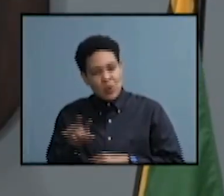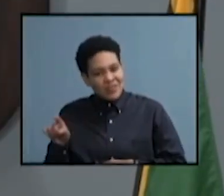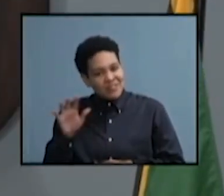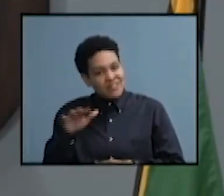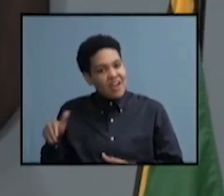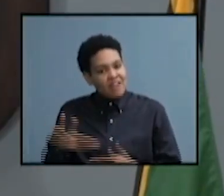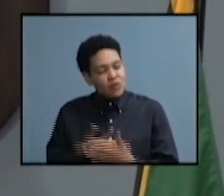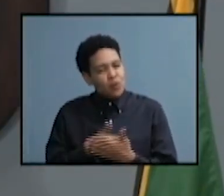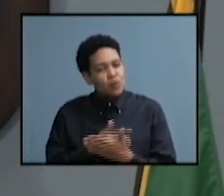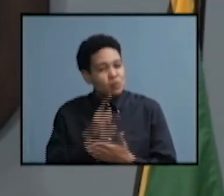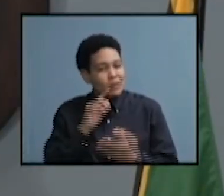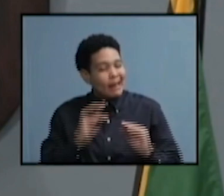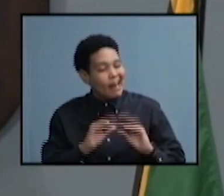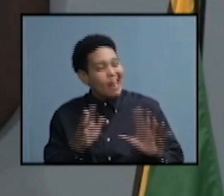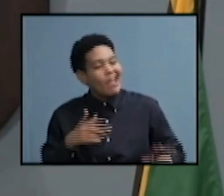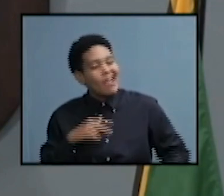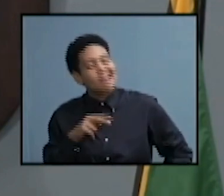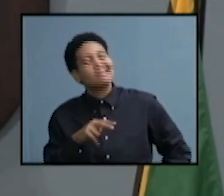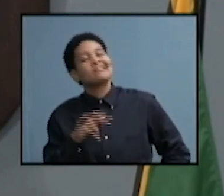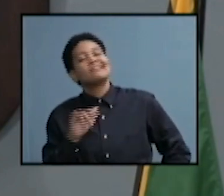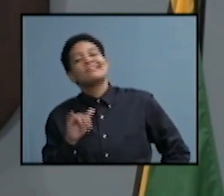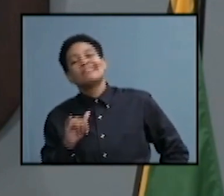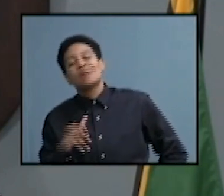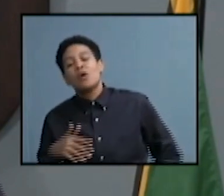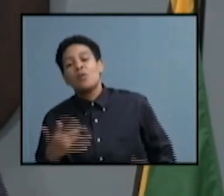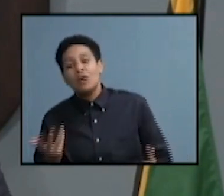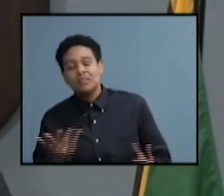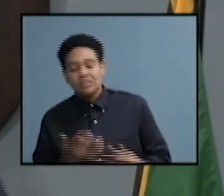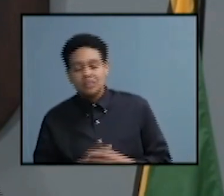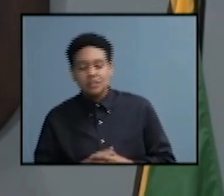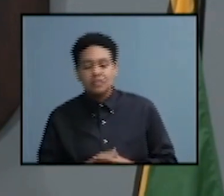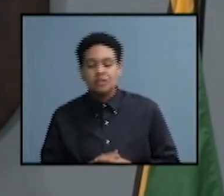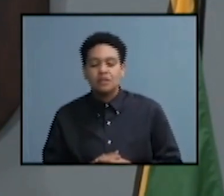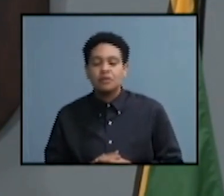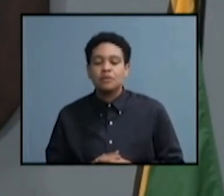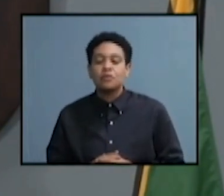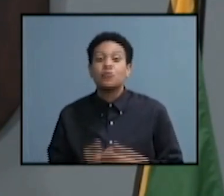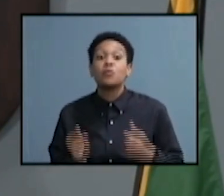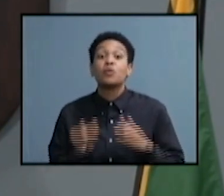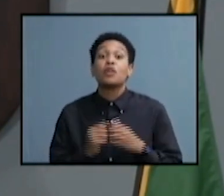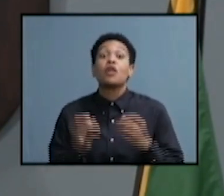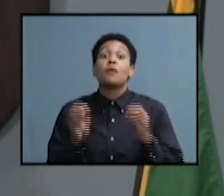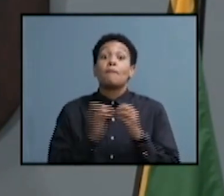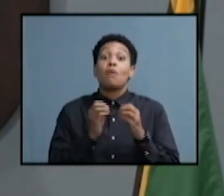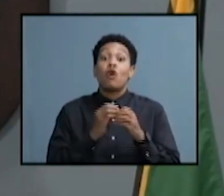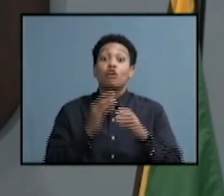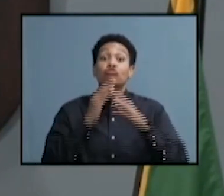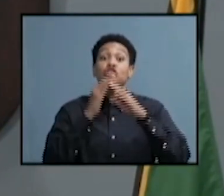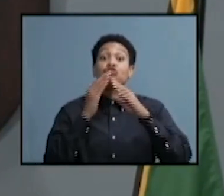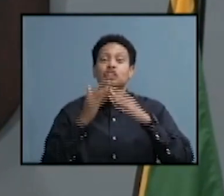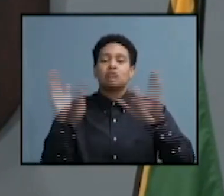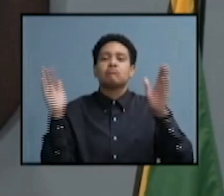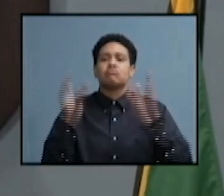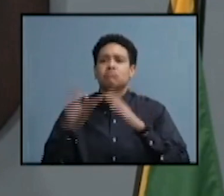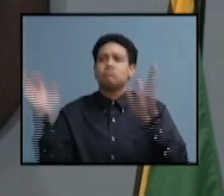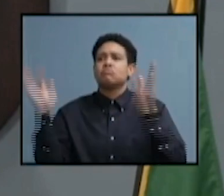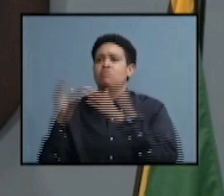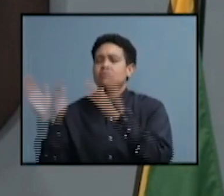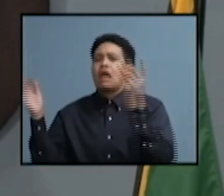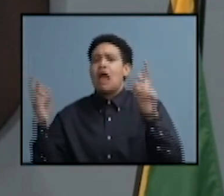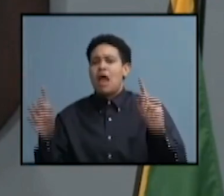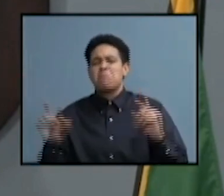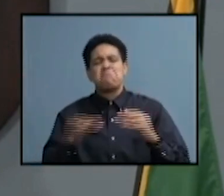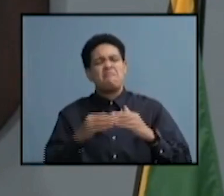very clear, is that with further lifting of restrictions that will take place